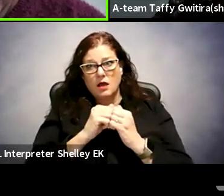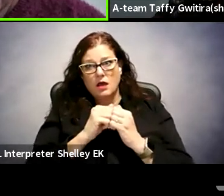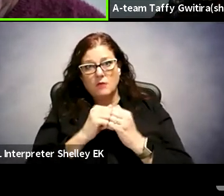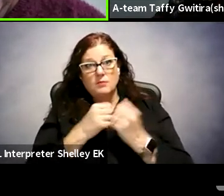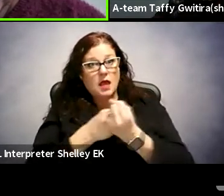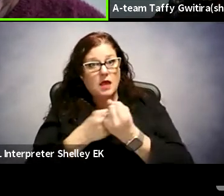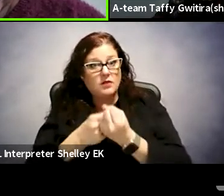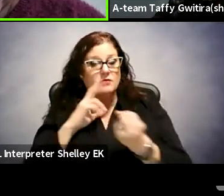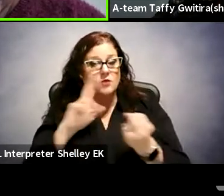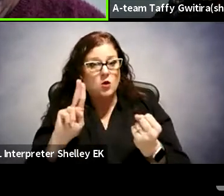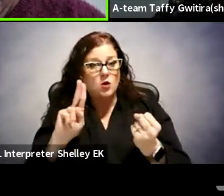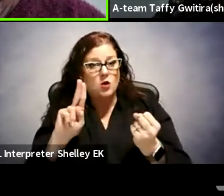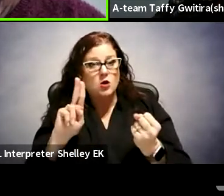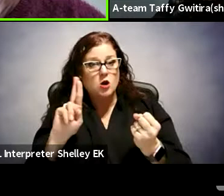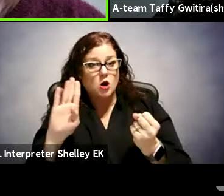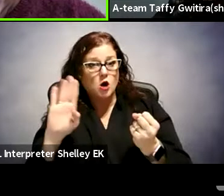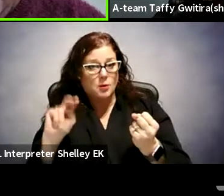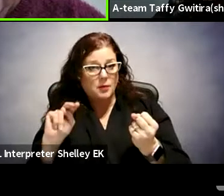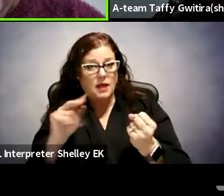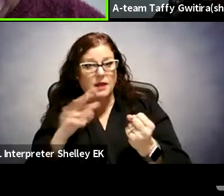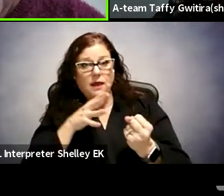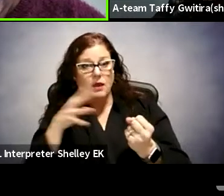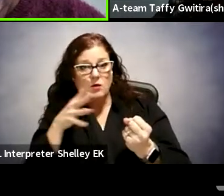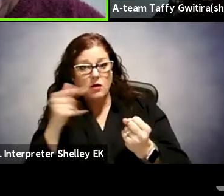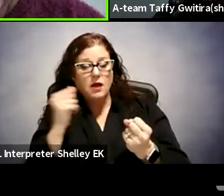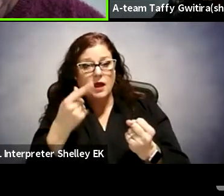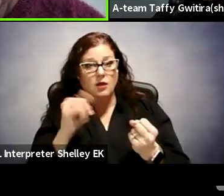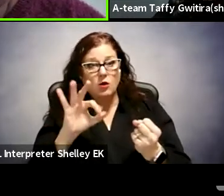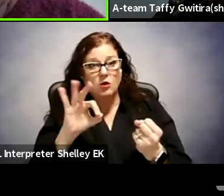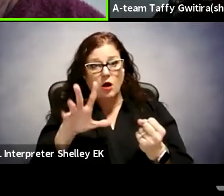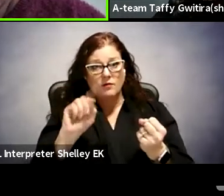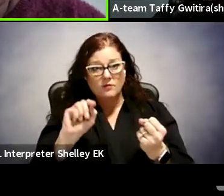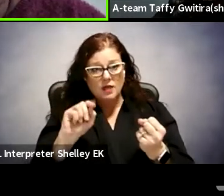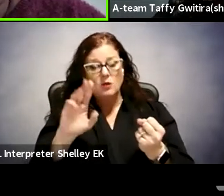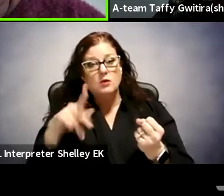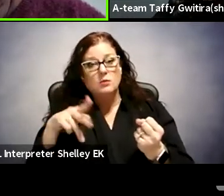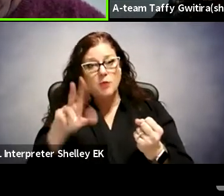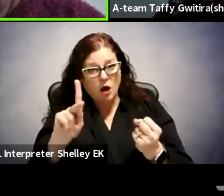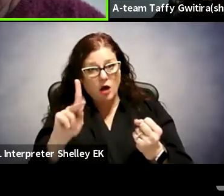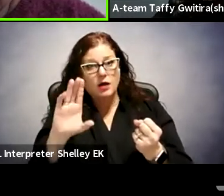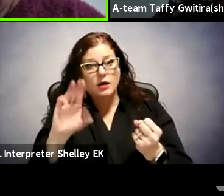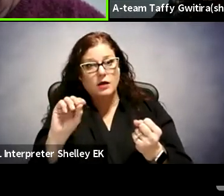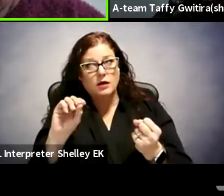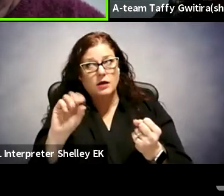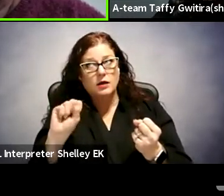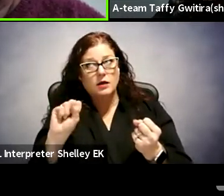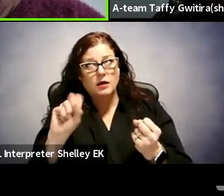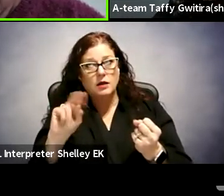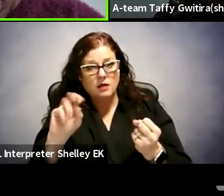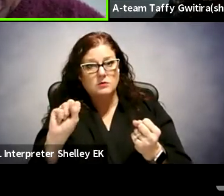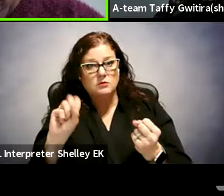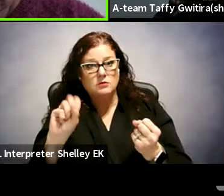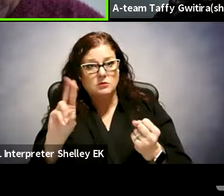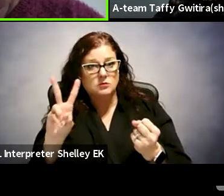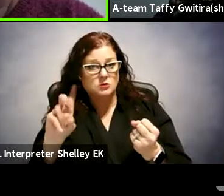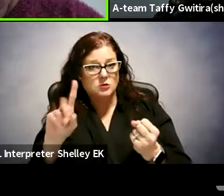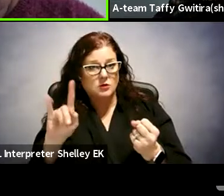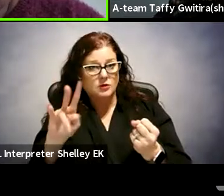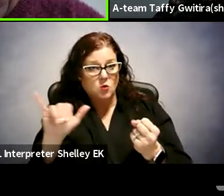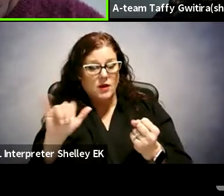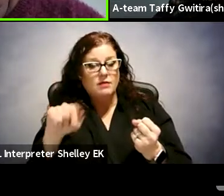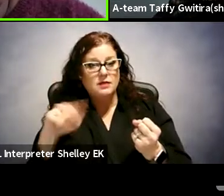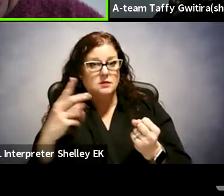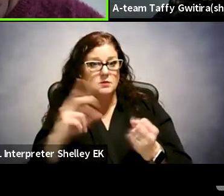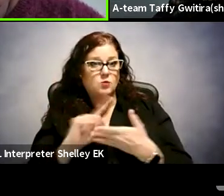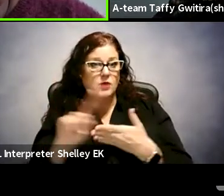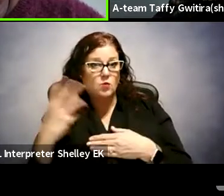Advocates for Urban Agriculture and the Garfield Park Conservatory this Wednesday, 6 to 7 p.m.